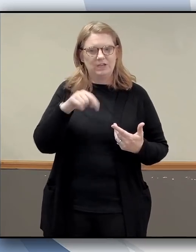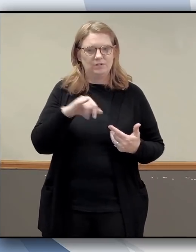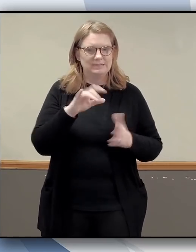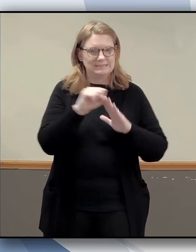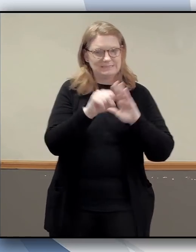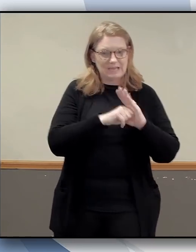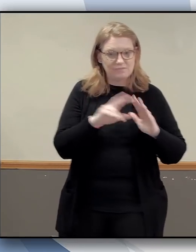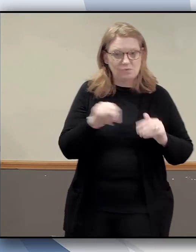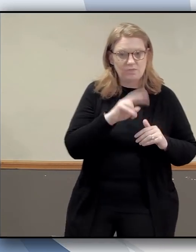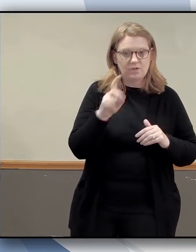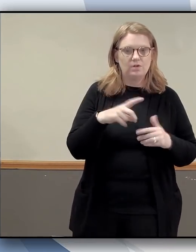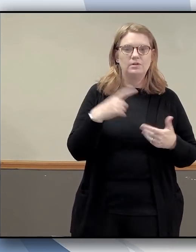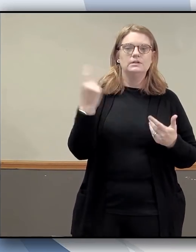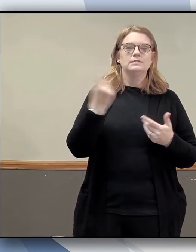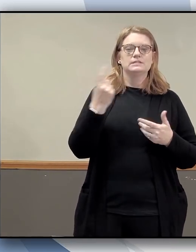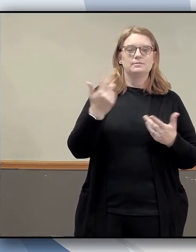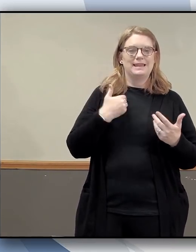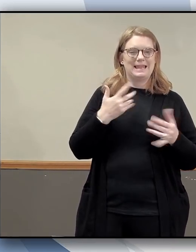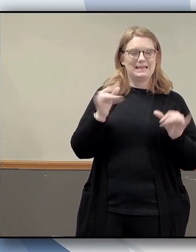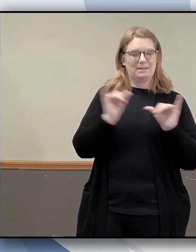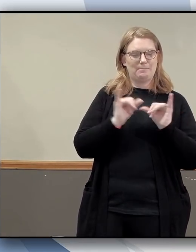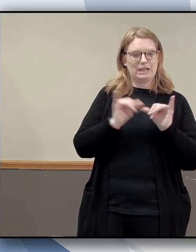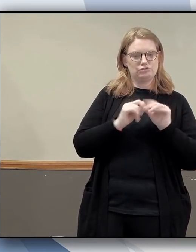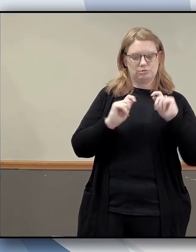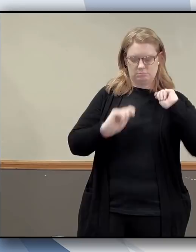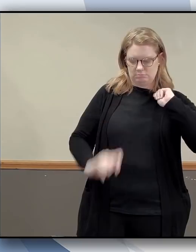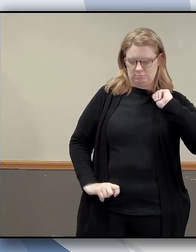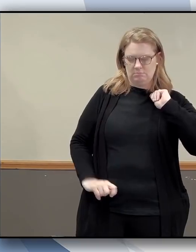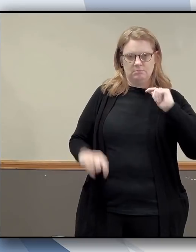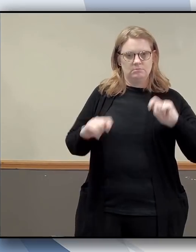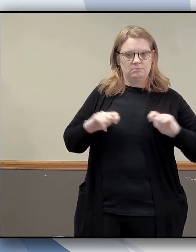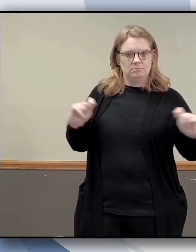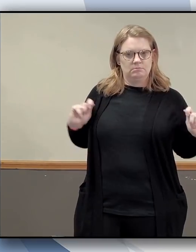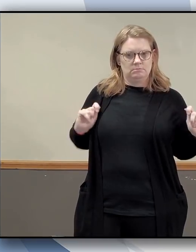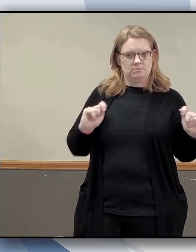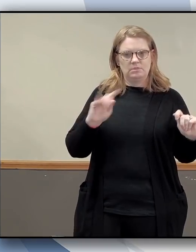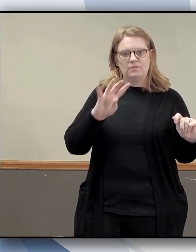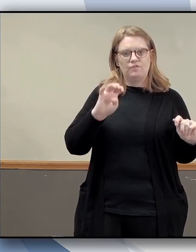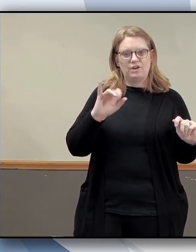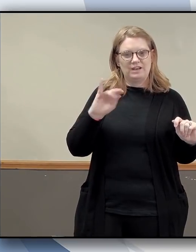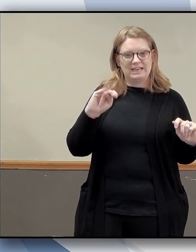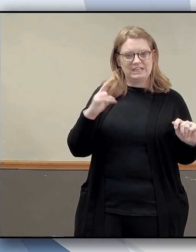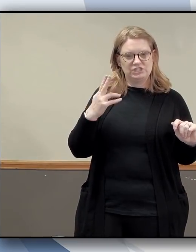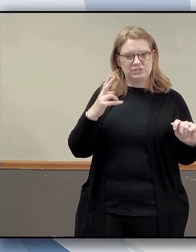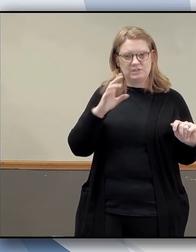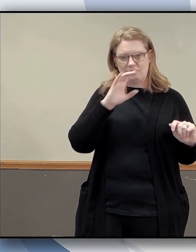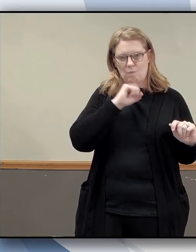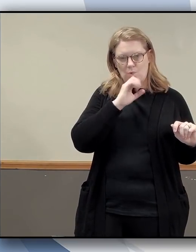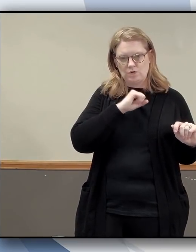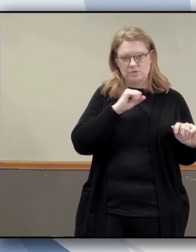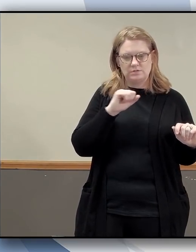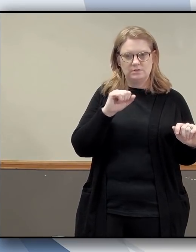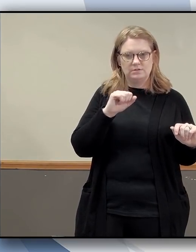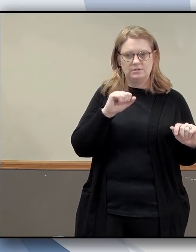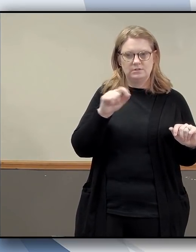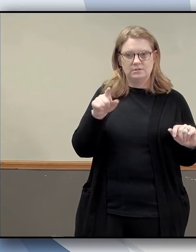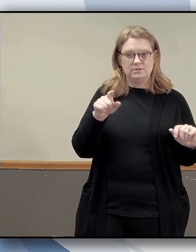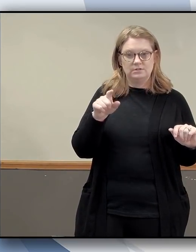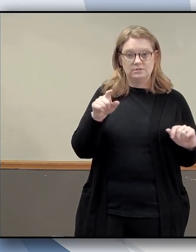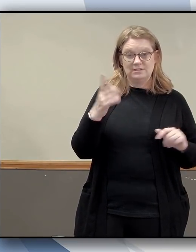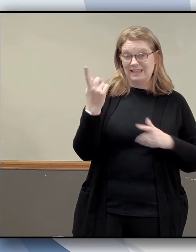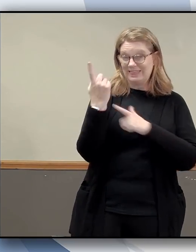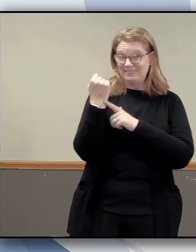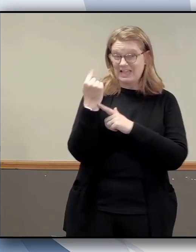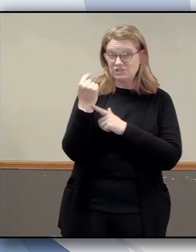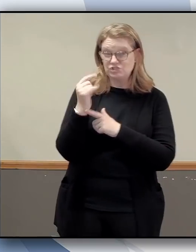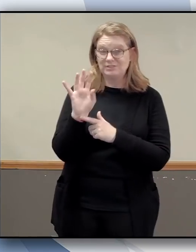that anybody's ever pulled out a tape measure to ensure that whether they've got 400 inches of orange on or not. 17 people were cited last year